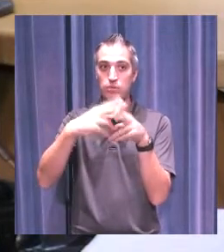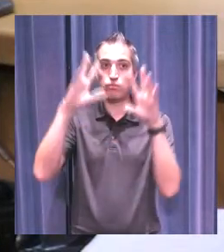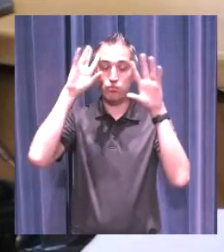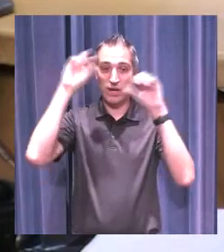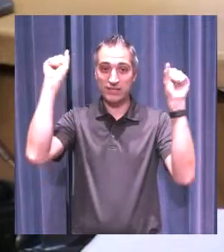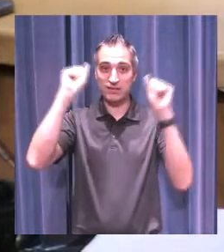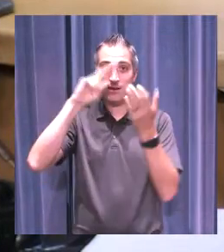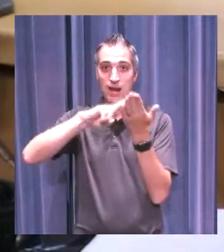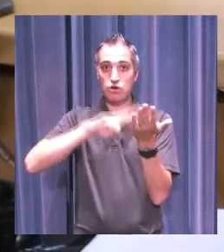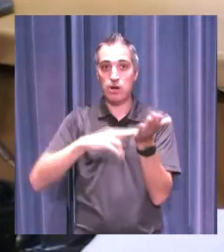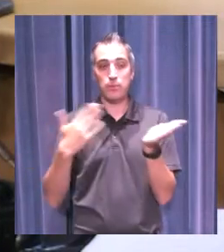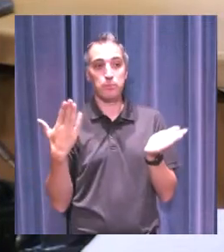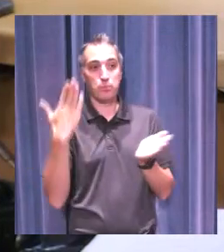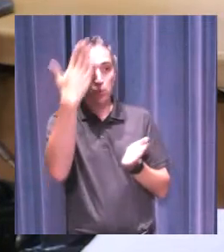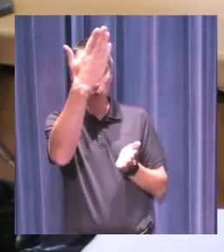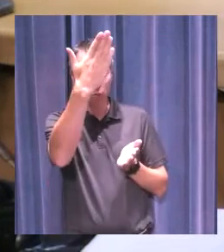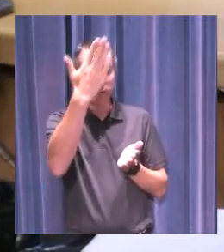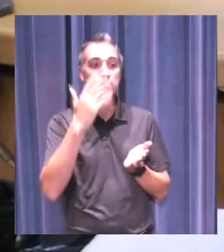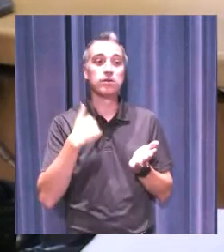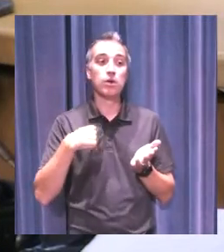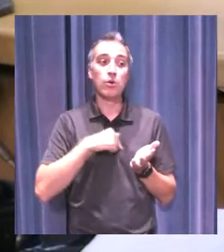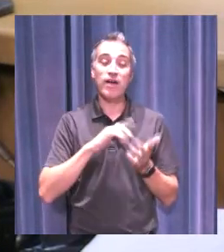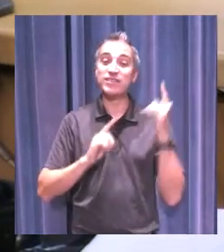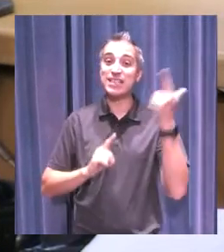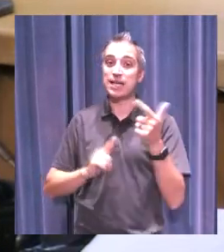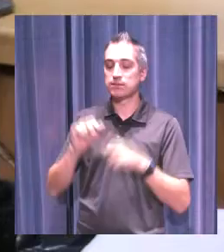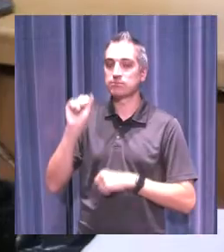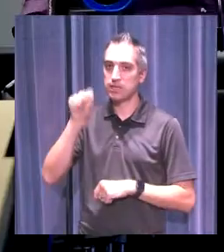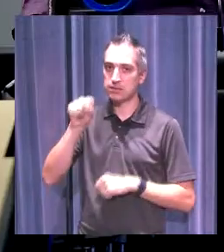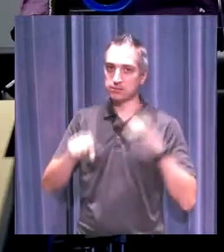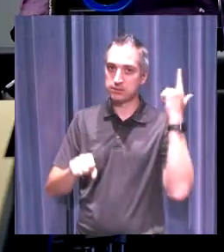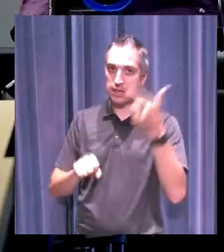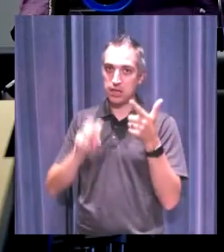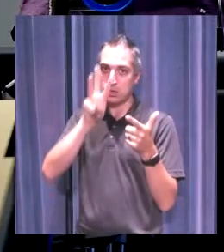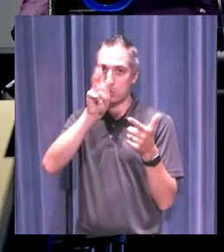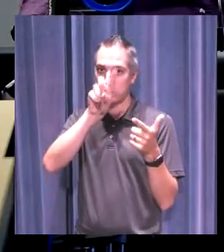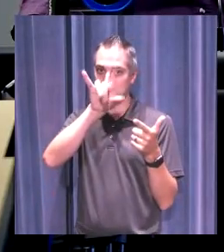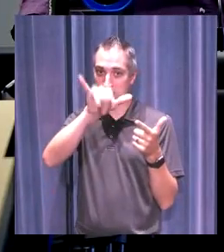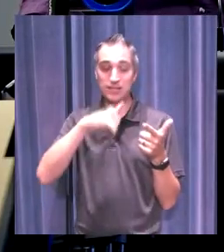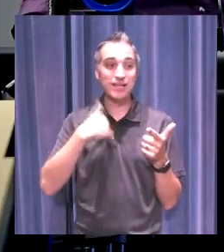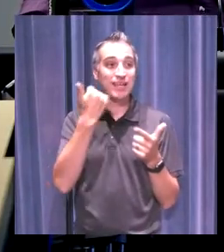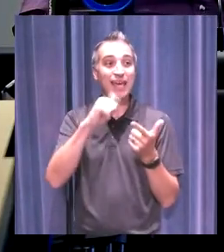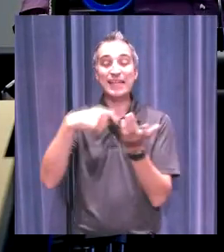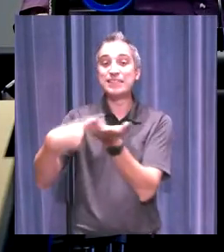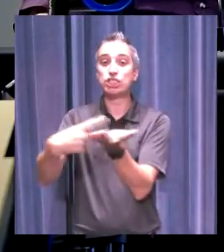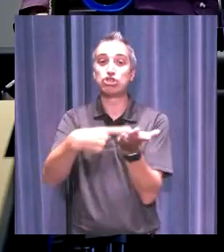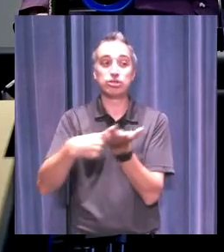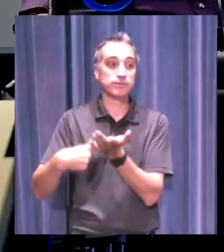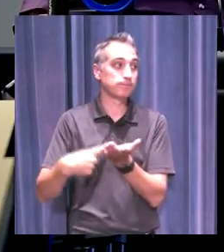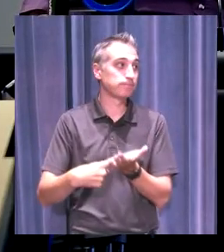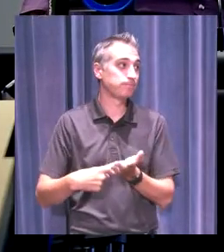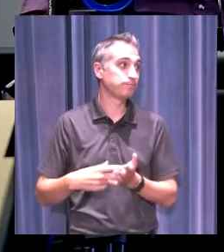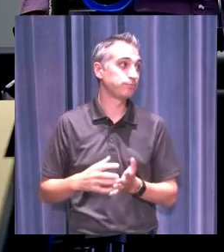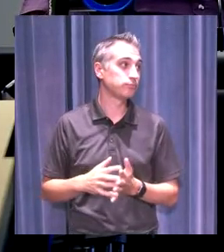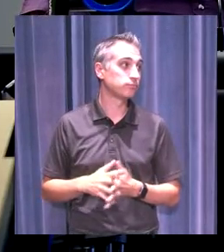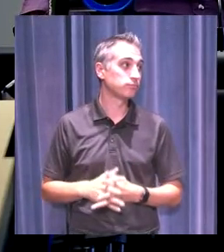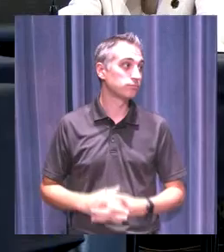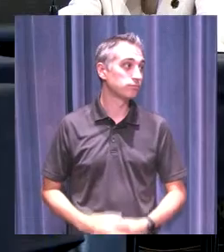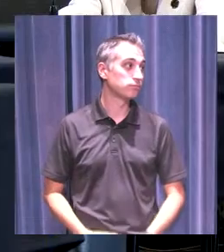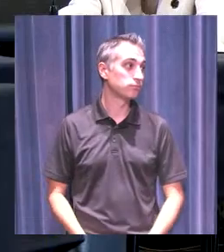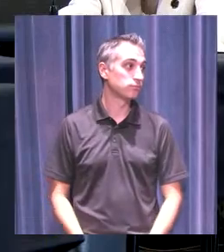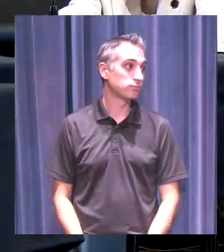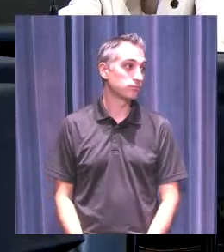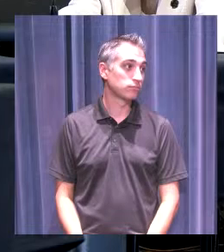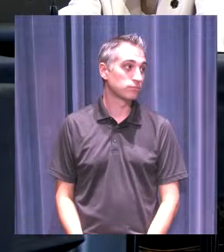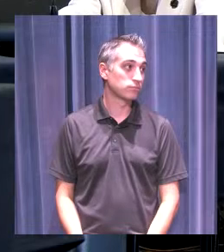moved. Motion, do we have a second? Second. We have a second. Do we have any discussion? Do you want a presentation on what the contract